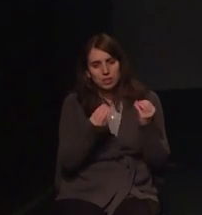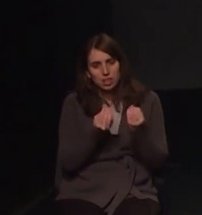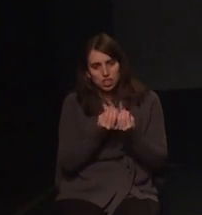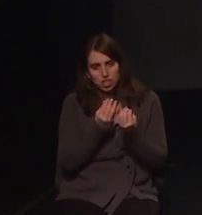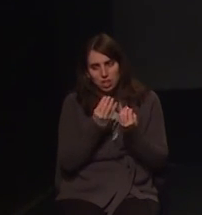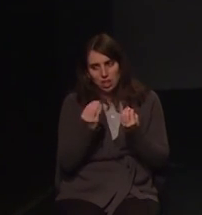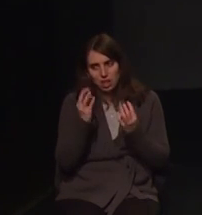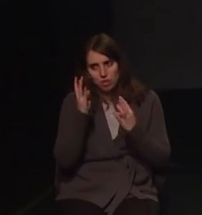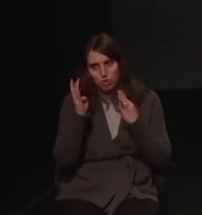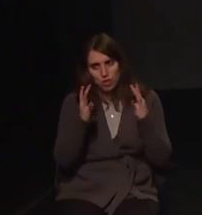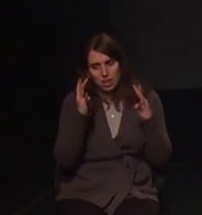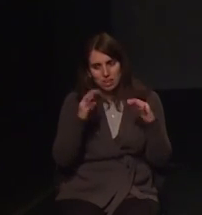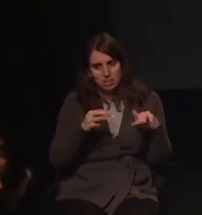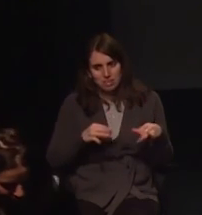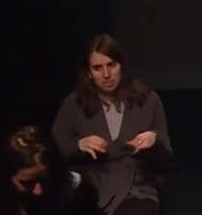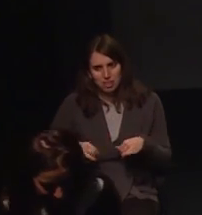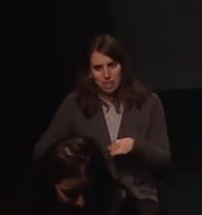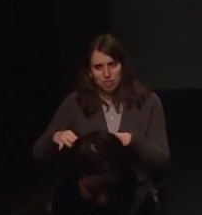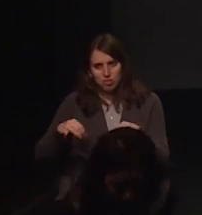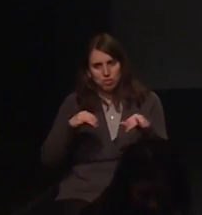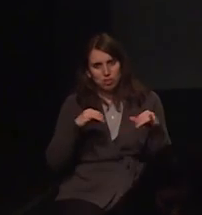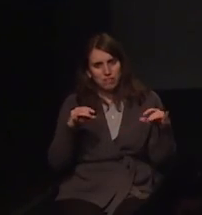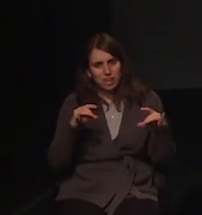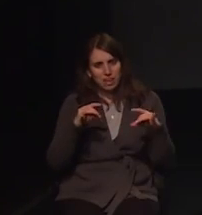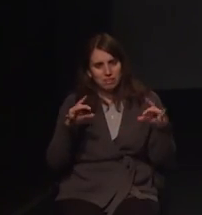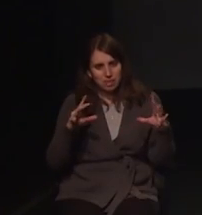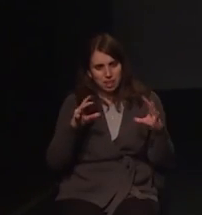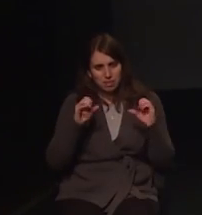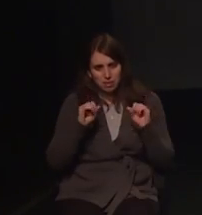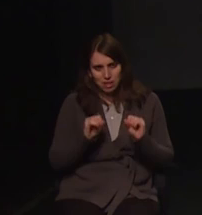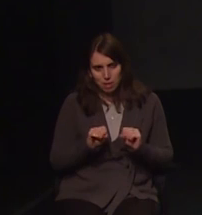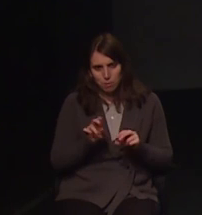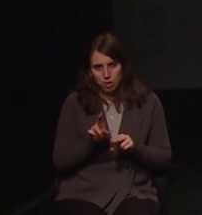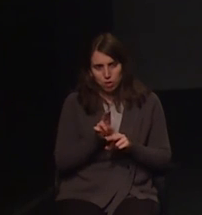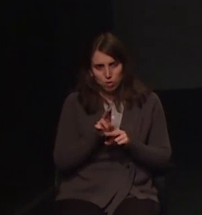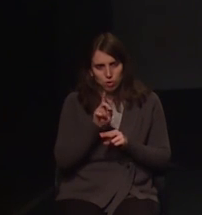of excellence that can be used for all